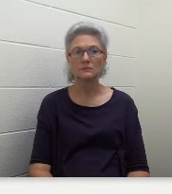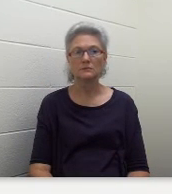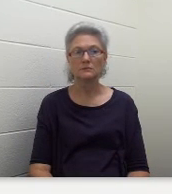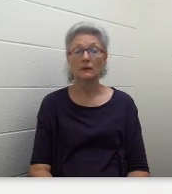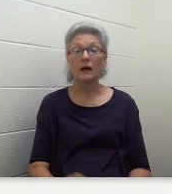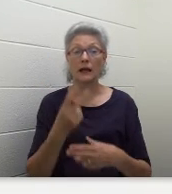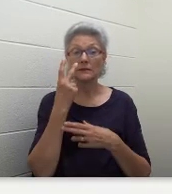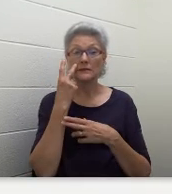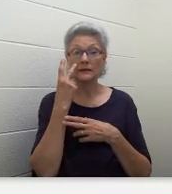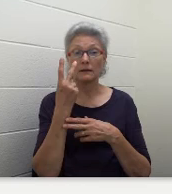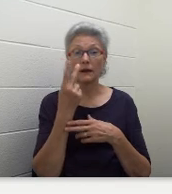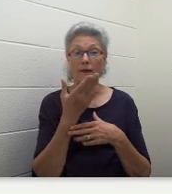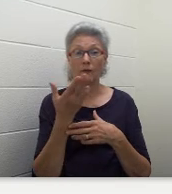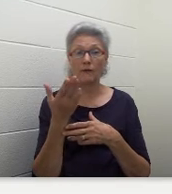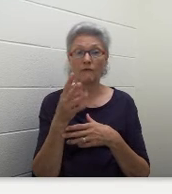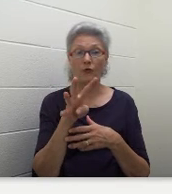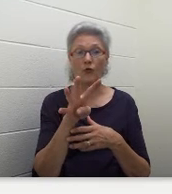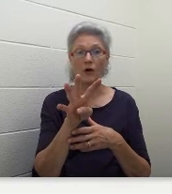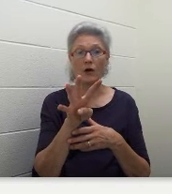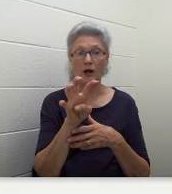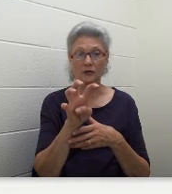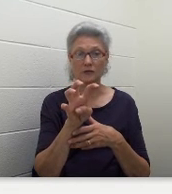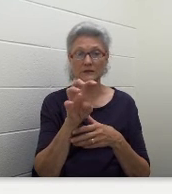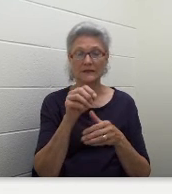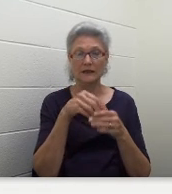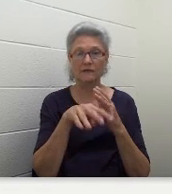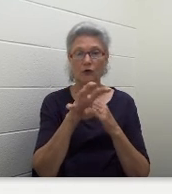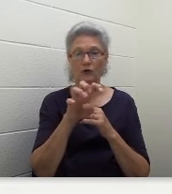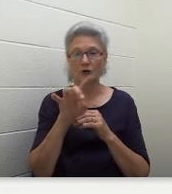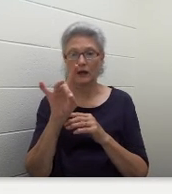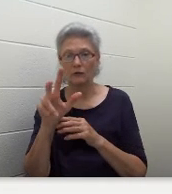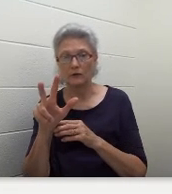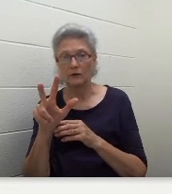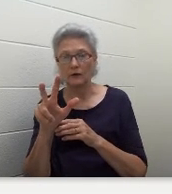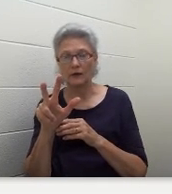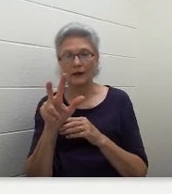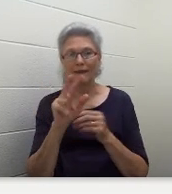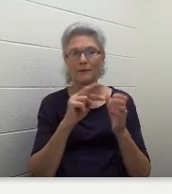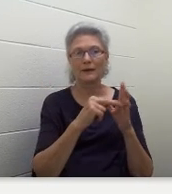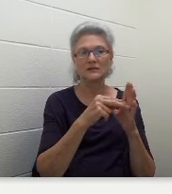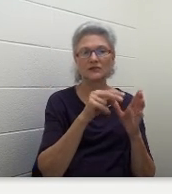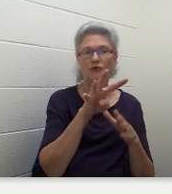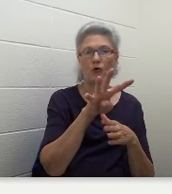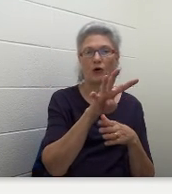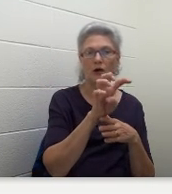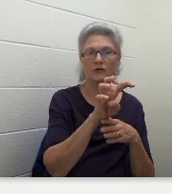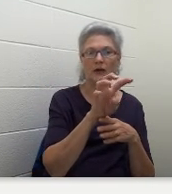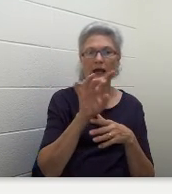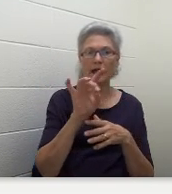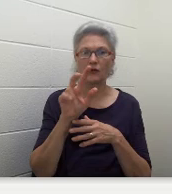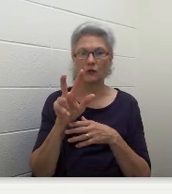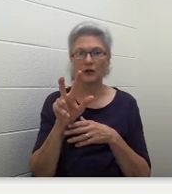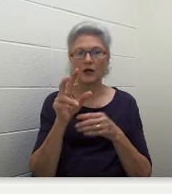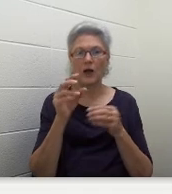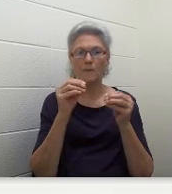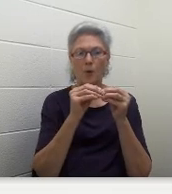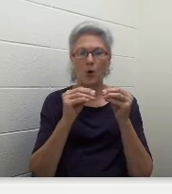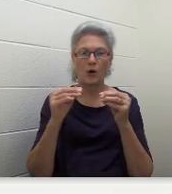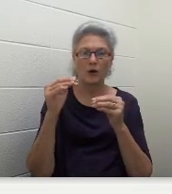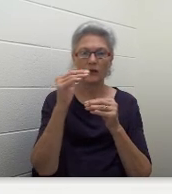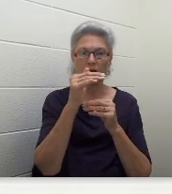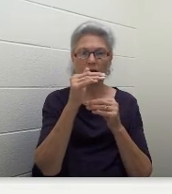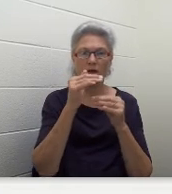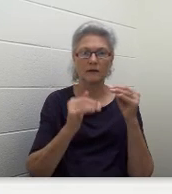I see that there are 400s in 483, so that means that 483 is more than